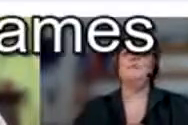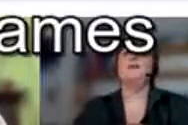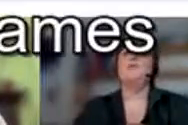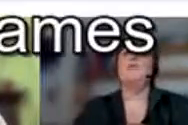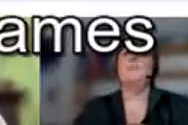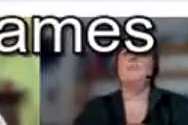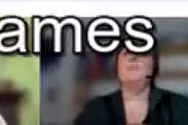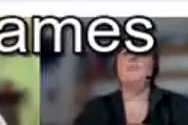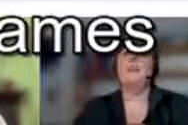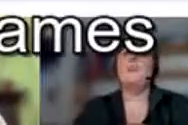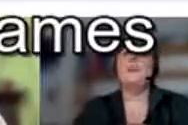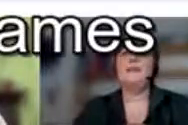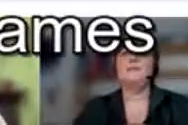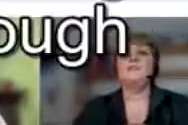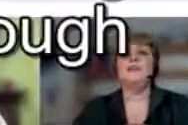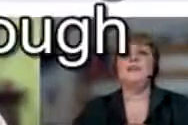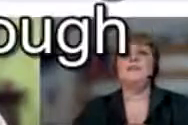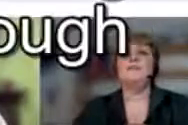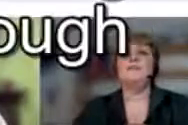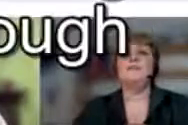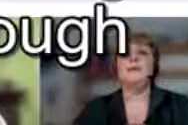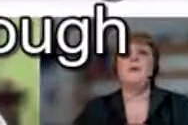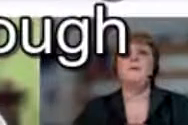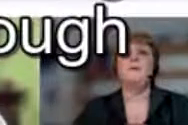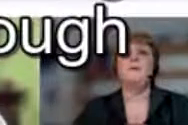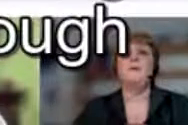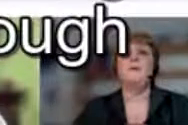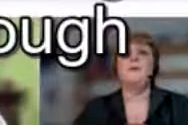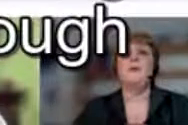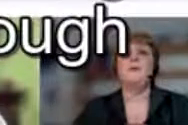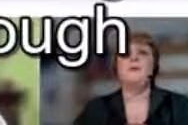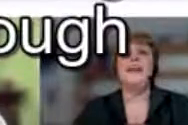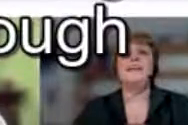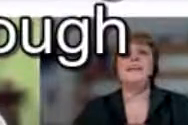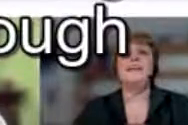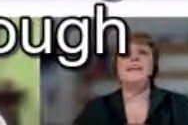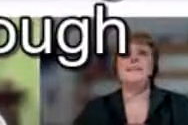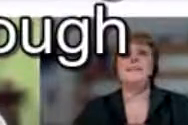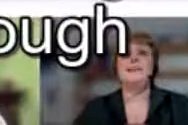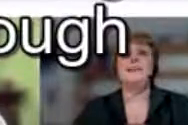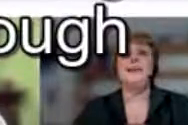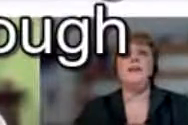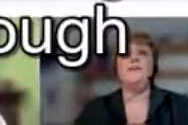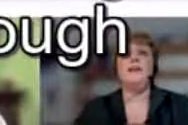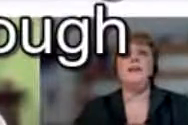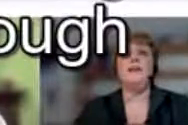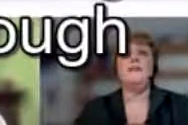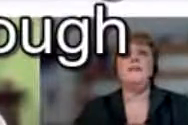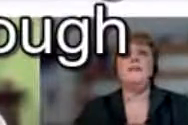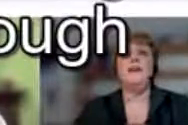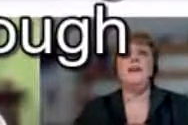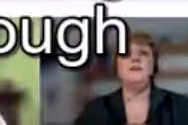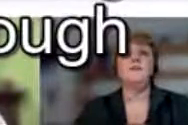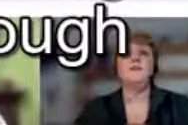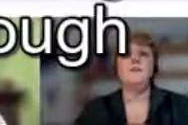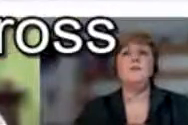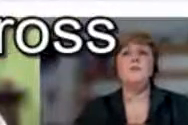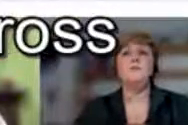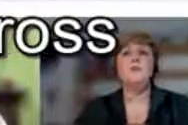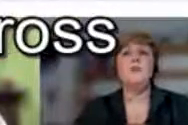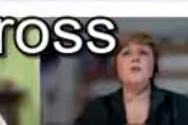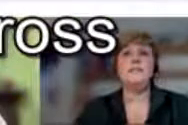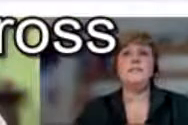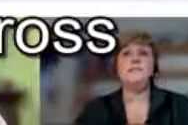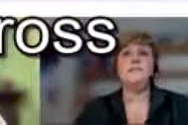recap on that video, the Lower Thames Crossing is a proposed new road connecting Kent, Thurrock, Havering and Essex through